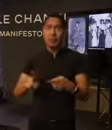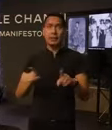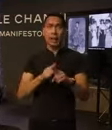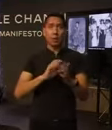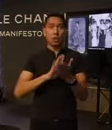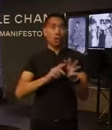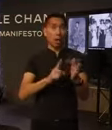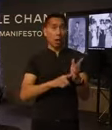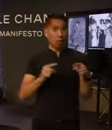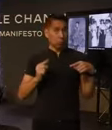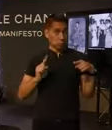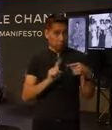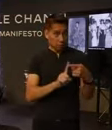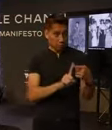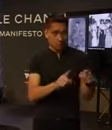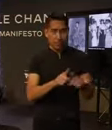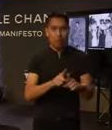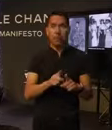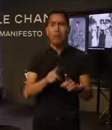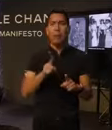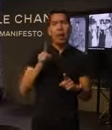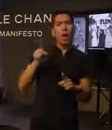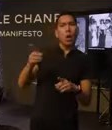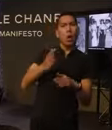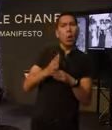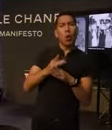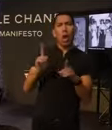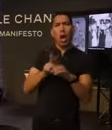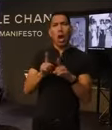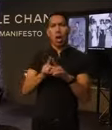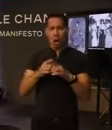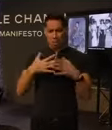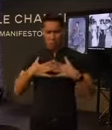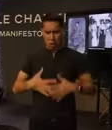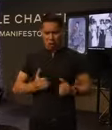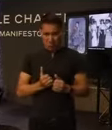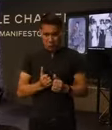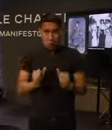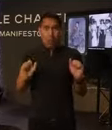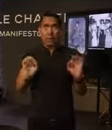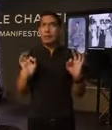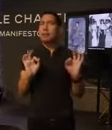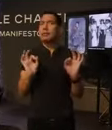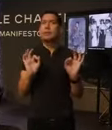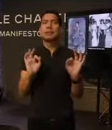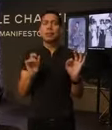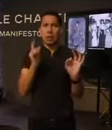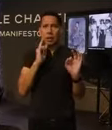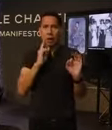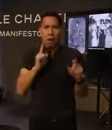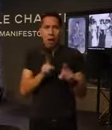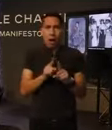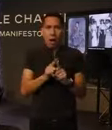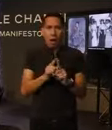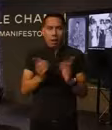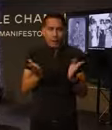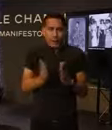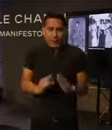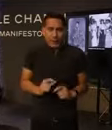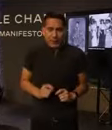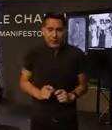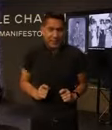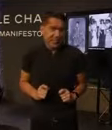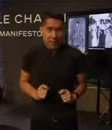But it was about, you know, freeing the body. You know, we know about the aesthetic, you know, the reform movements of dress, which was